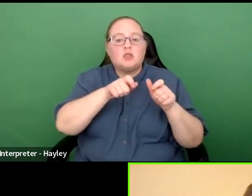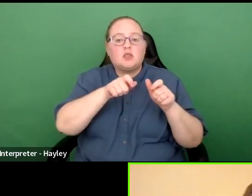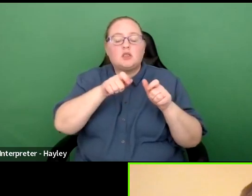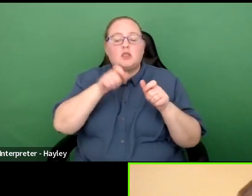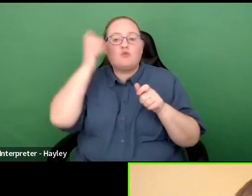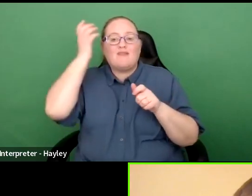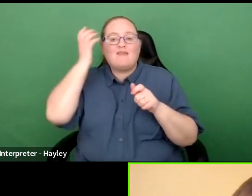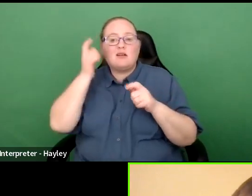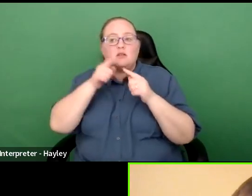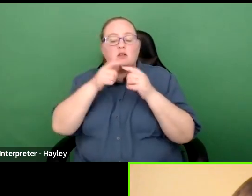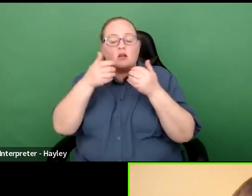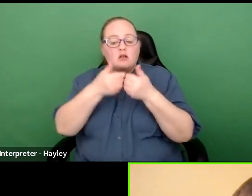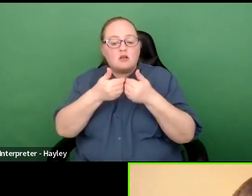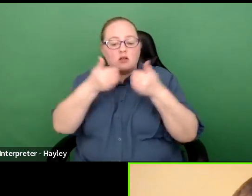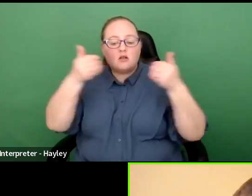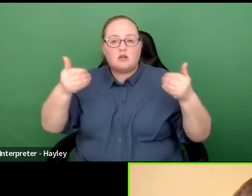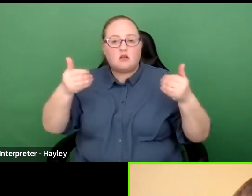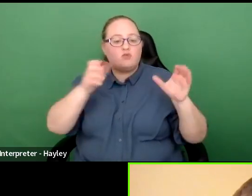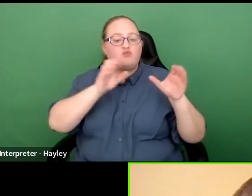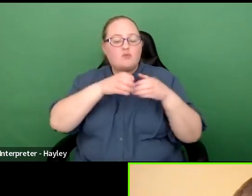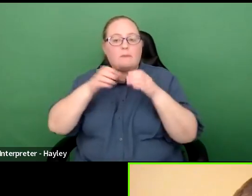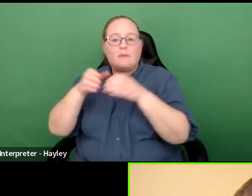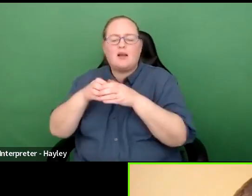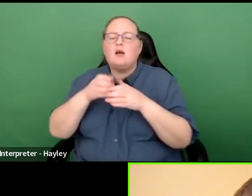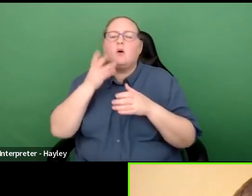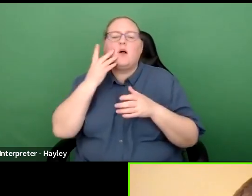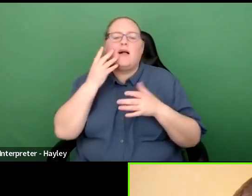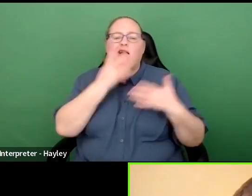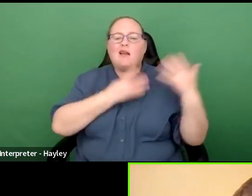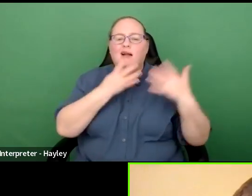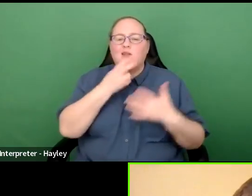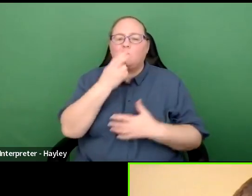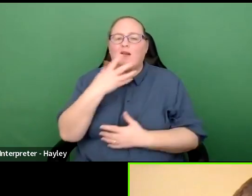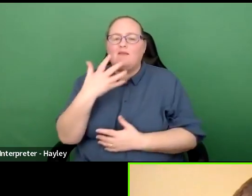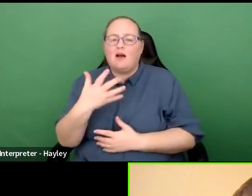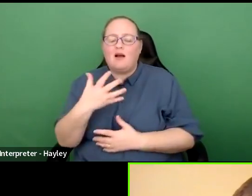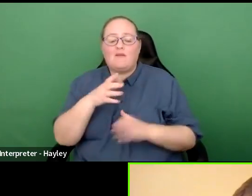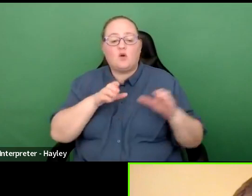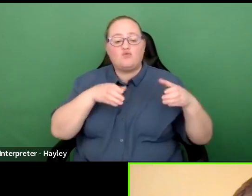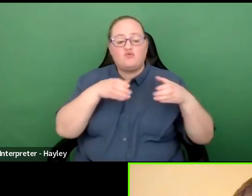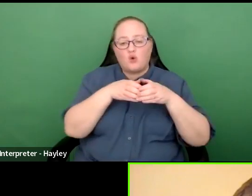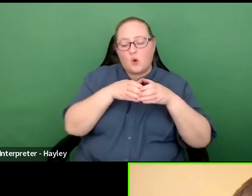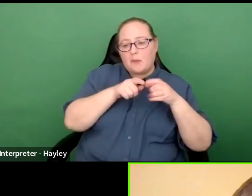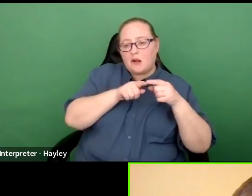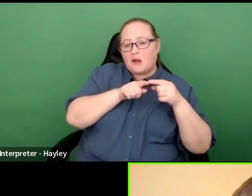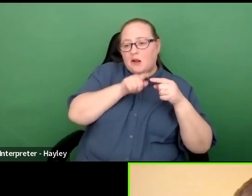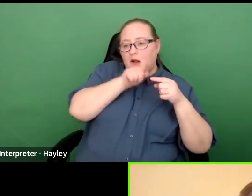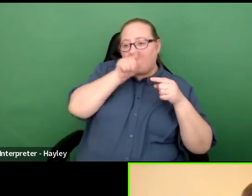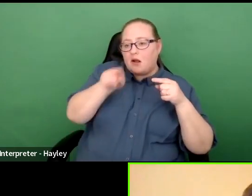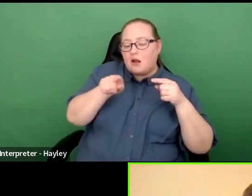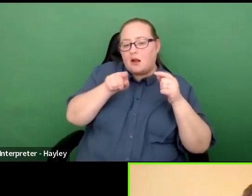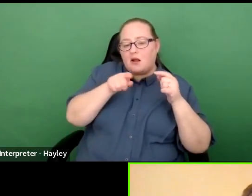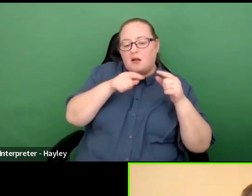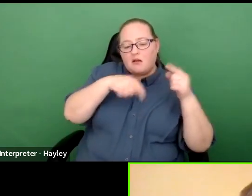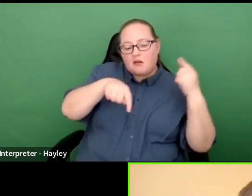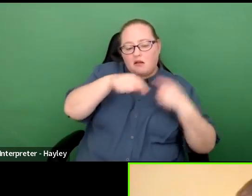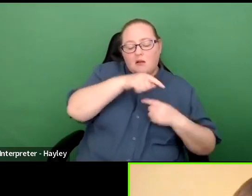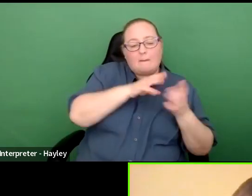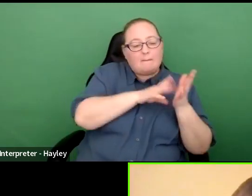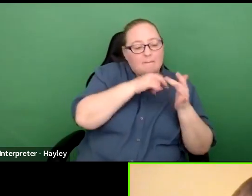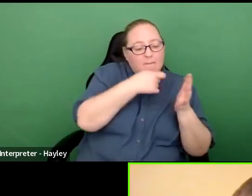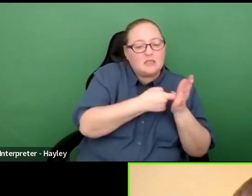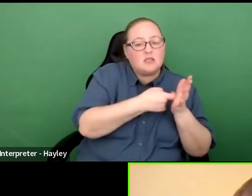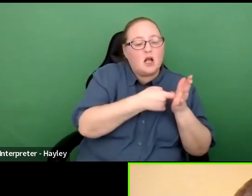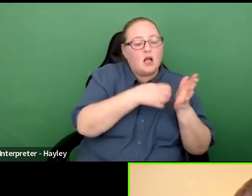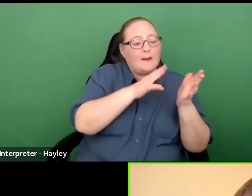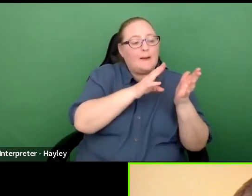was 1925. In one group, they called each other Mr., Miss, Mrs.